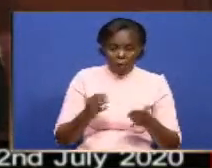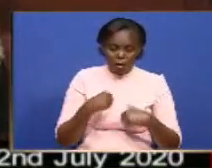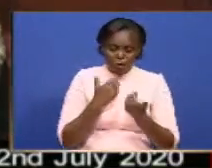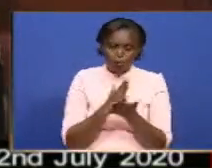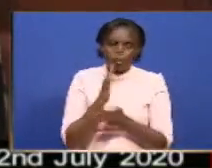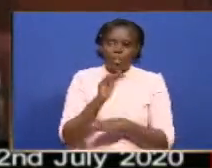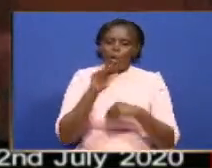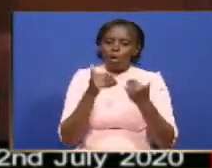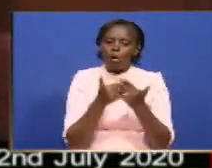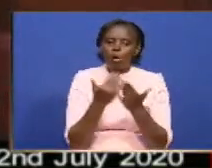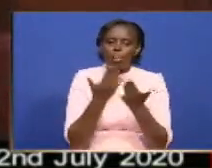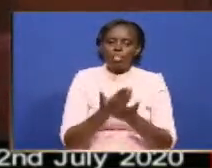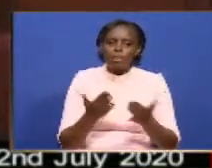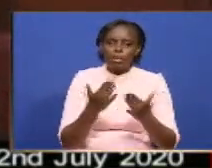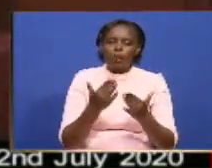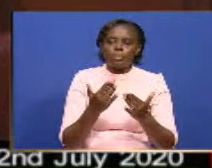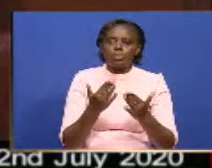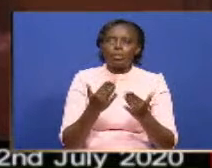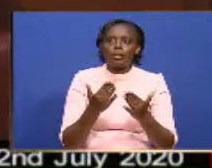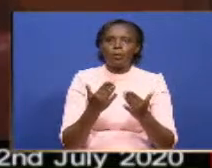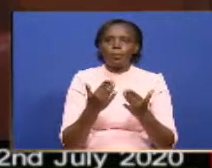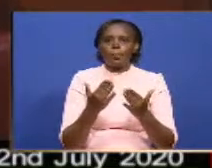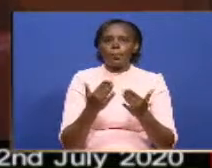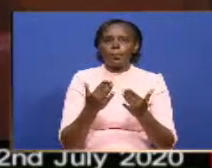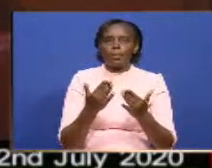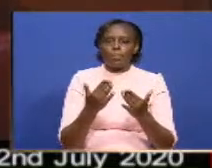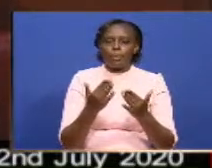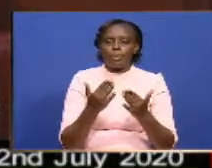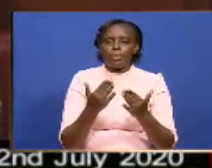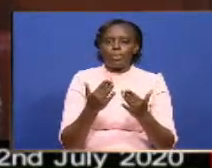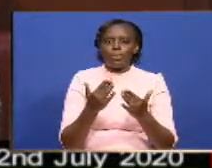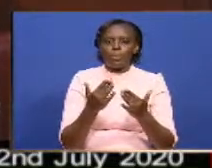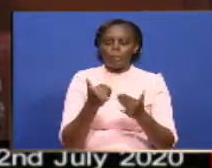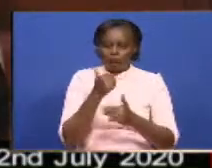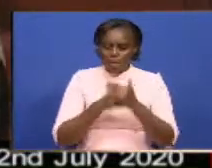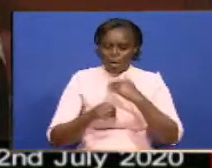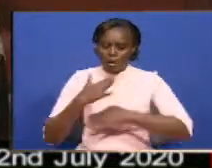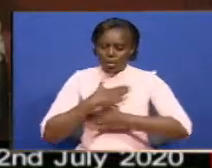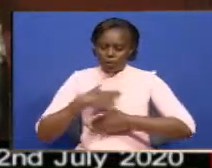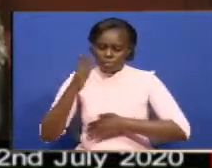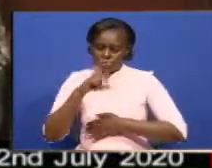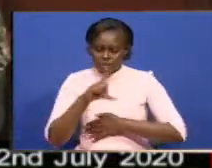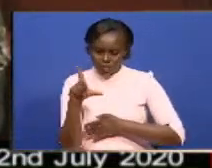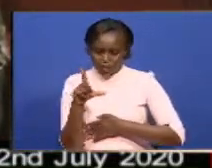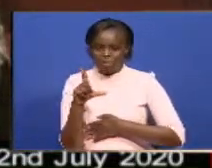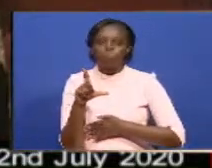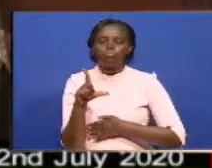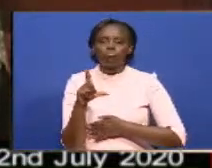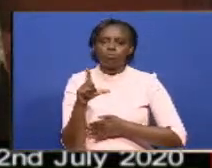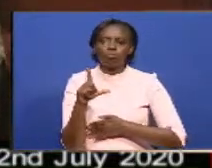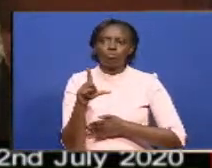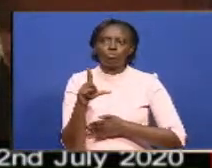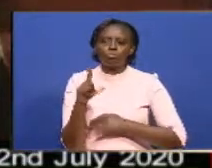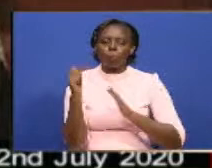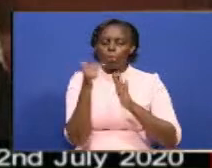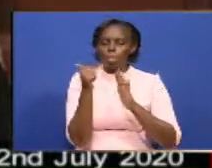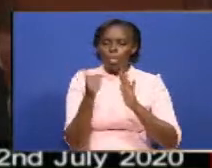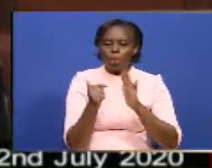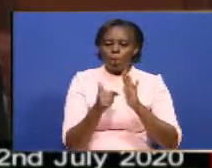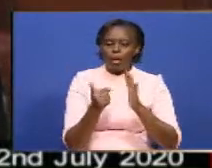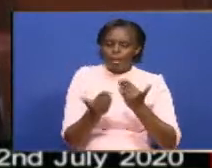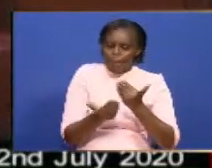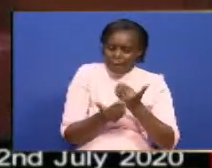that all the matters which are supposed or are surrounding the refugee bill are ensured that they